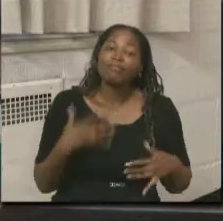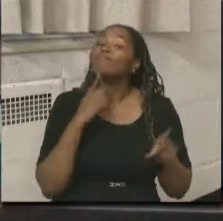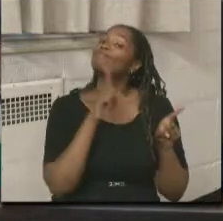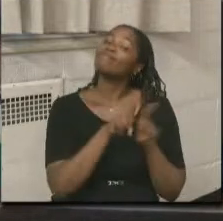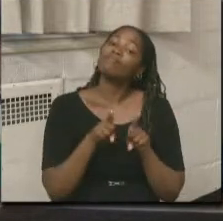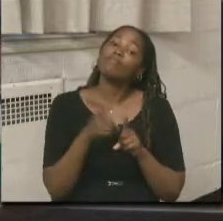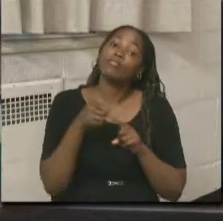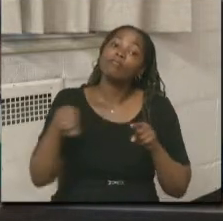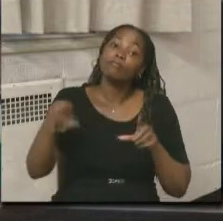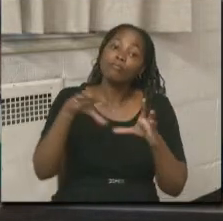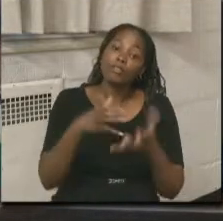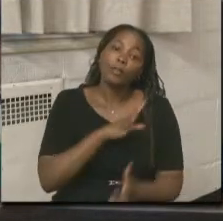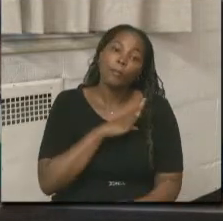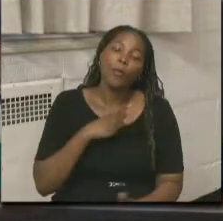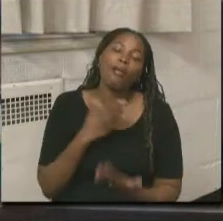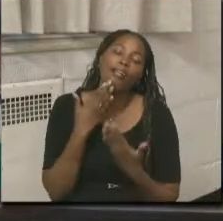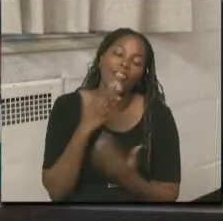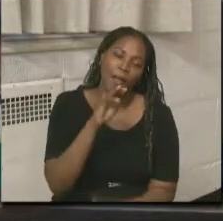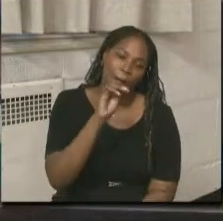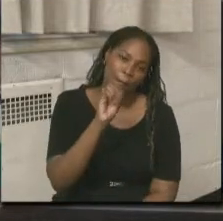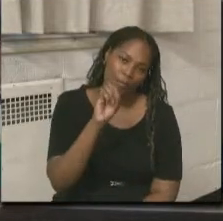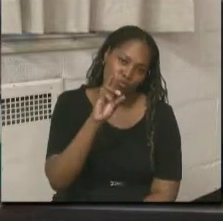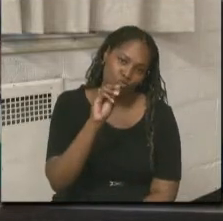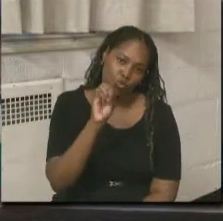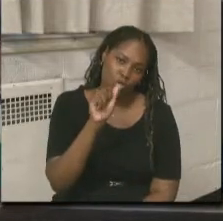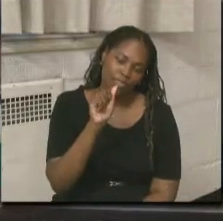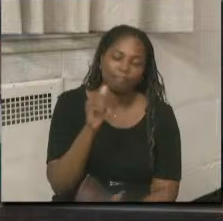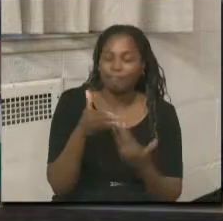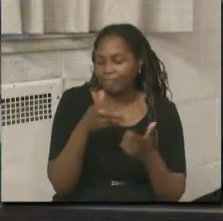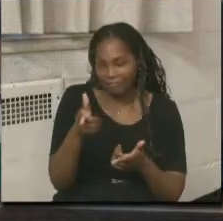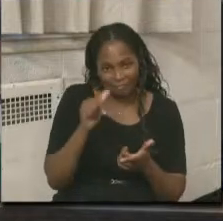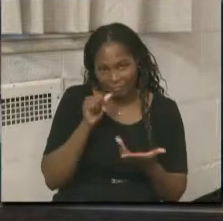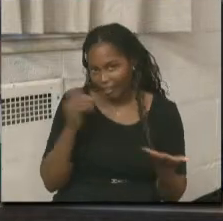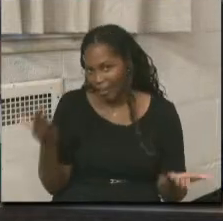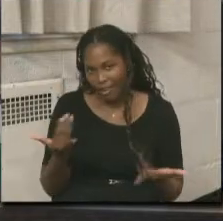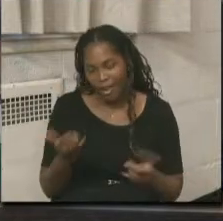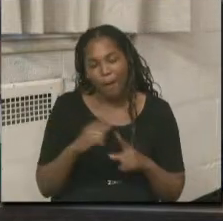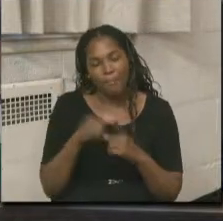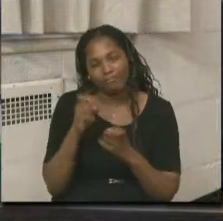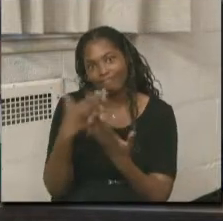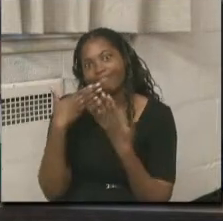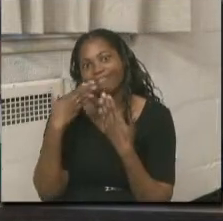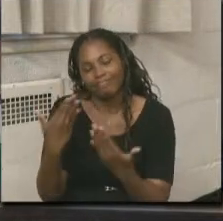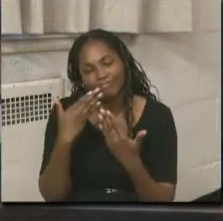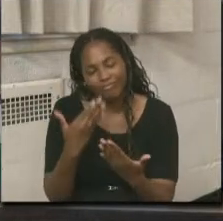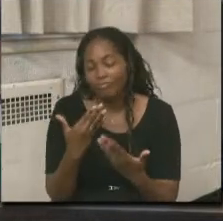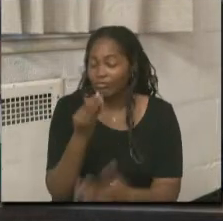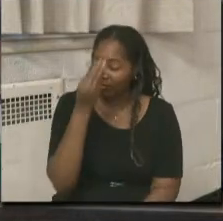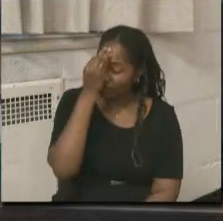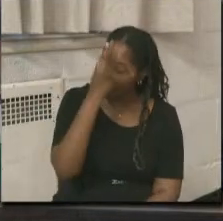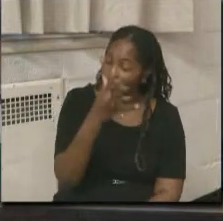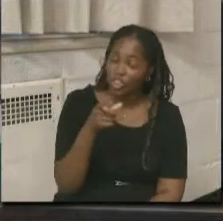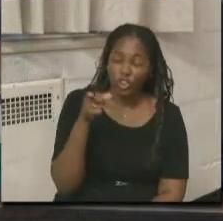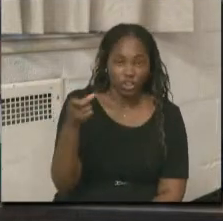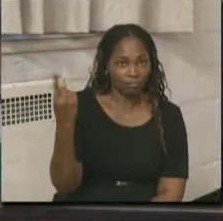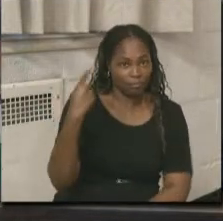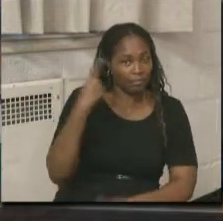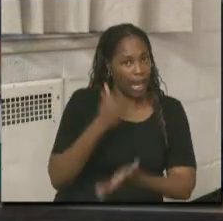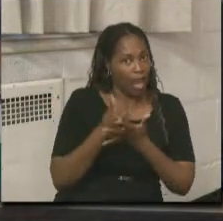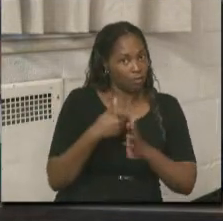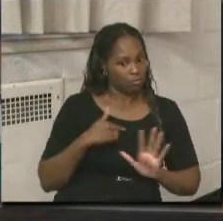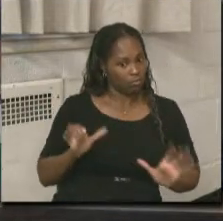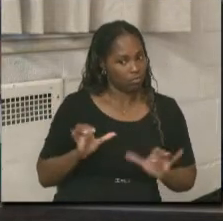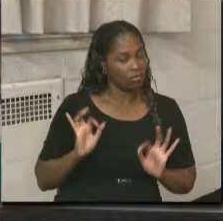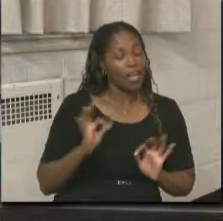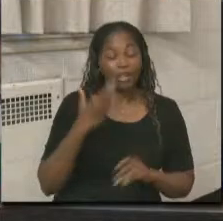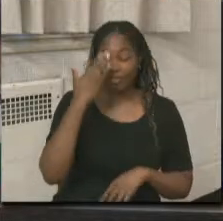want to thank Miss Rosa. I have to give a big thanks to her, although she's not here. When I say she had me on my toes, because one thing about